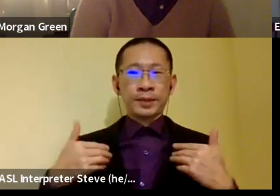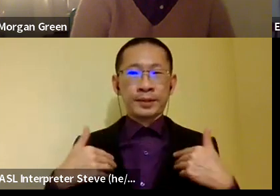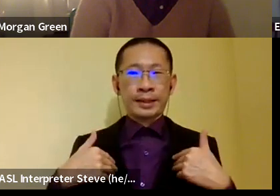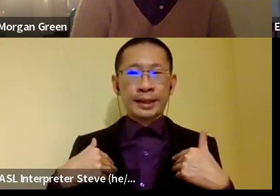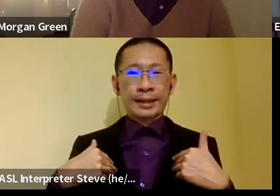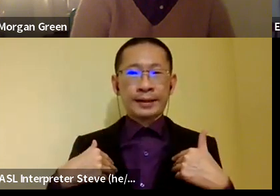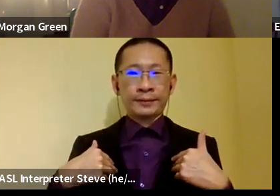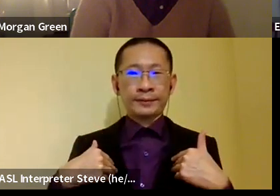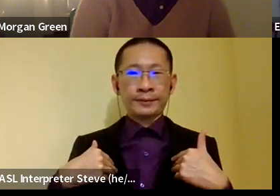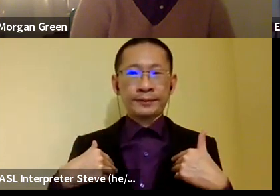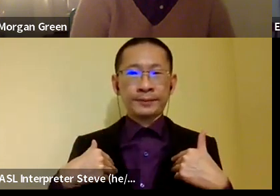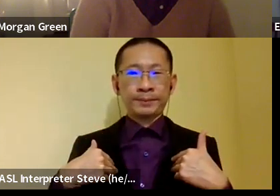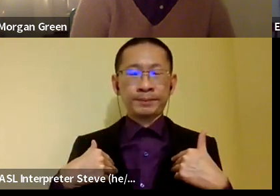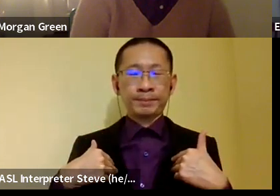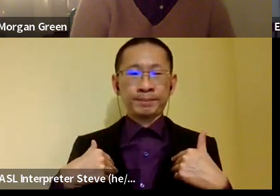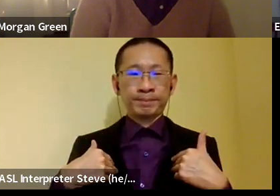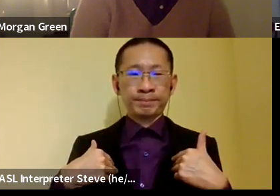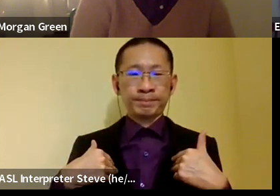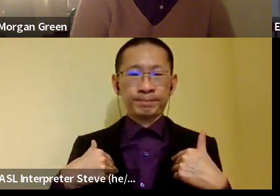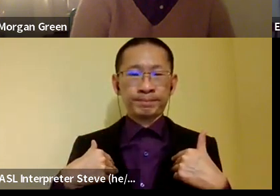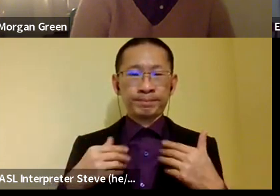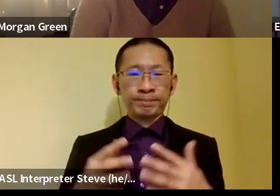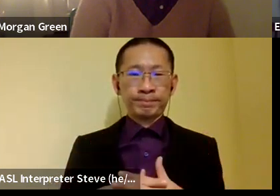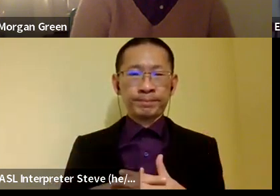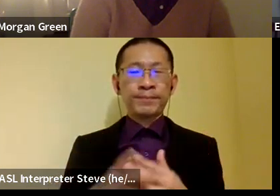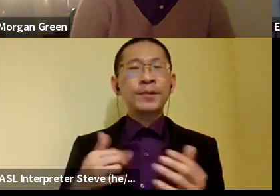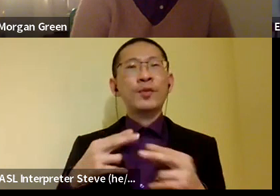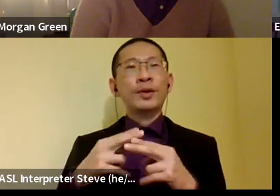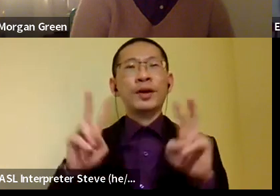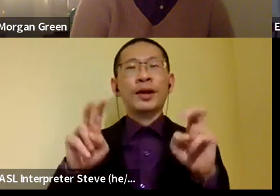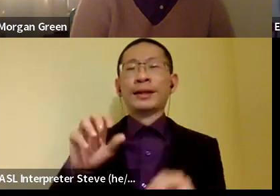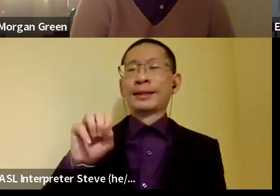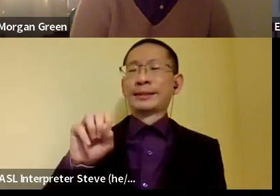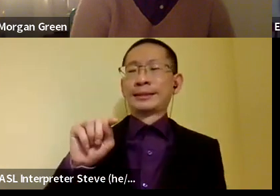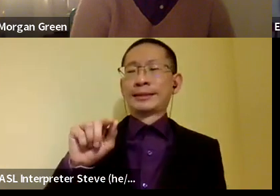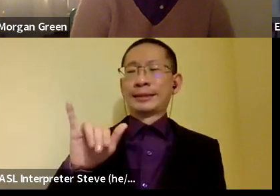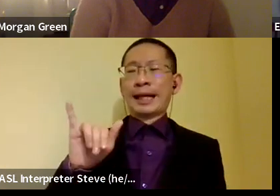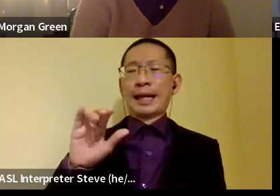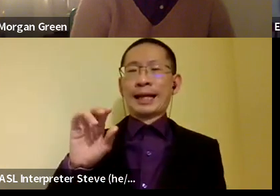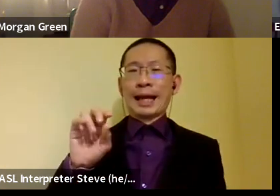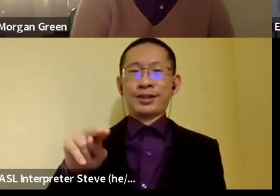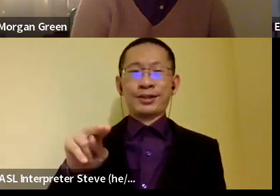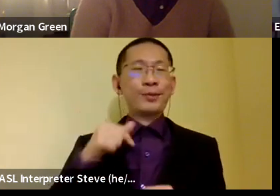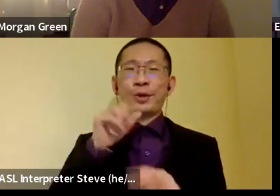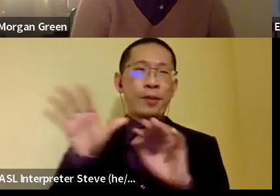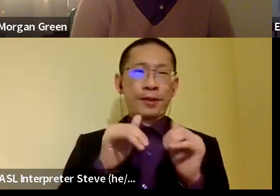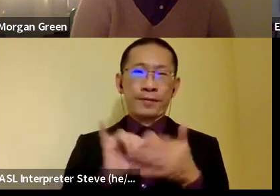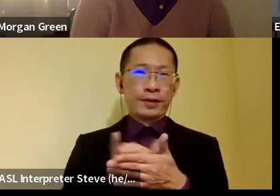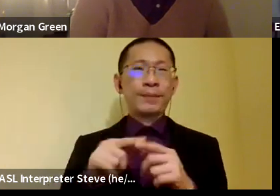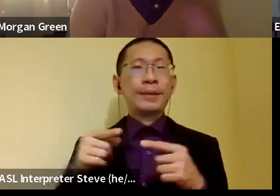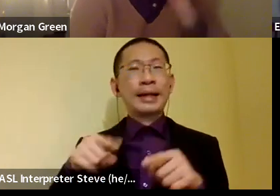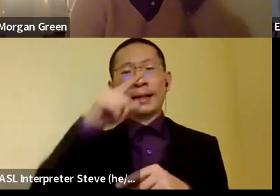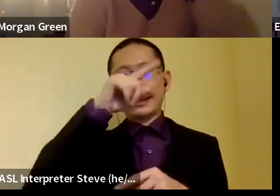winter sort of, we call it a staycation because we don't leave New York. And then in the summer,